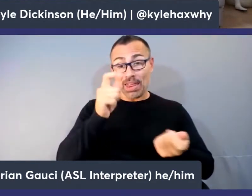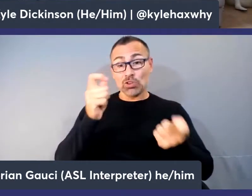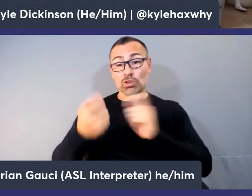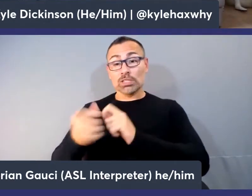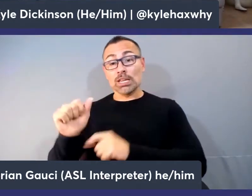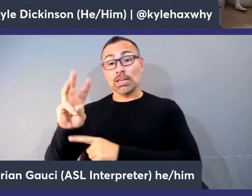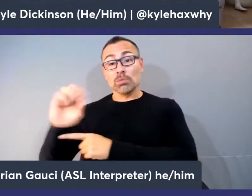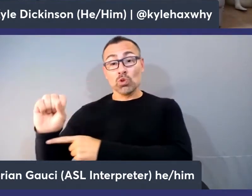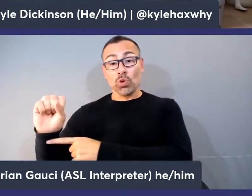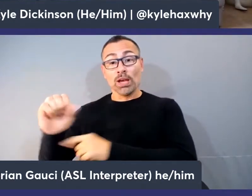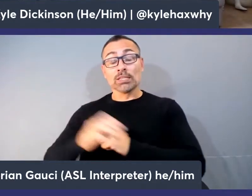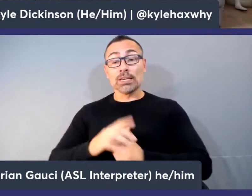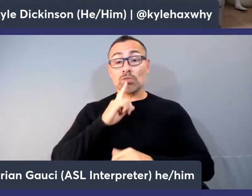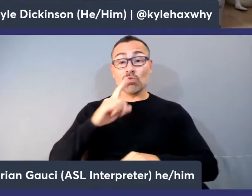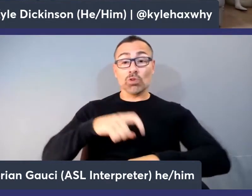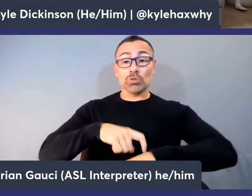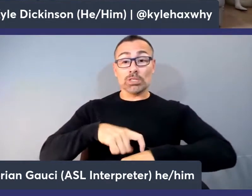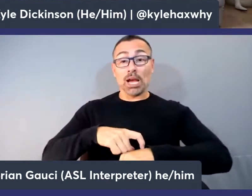at scale.